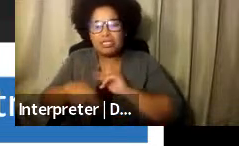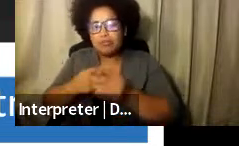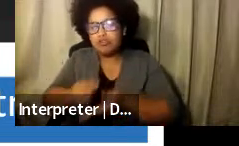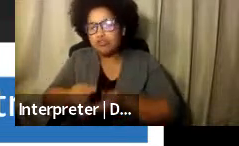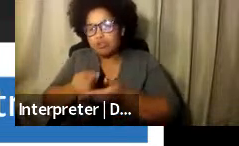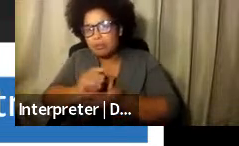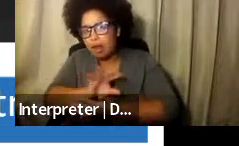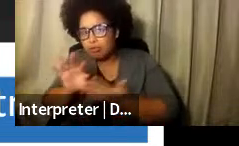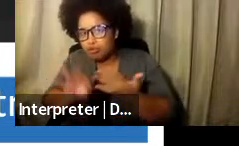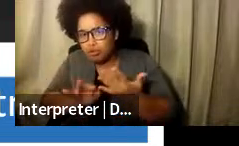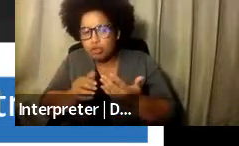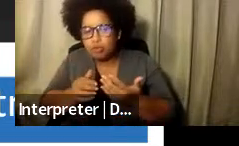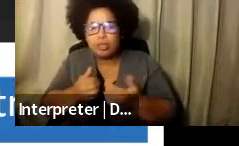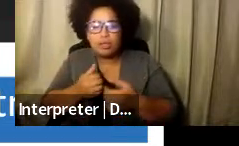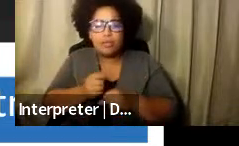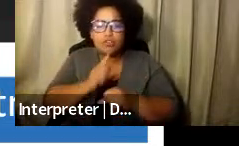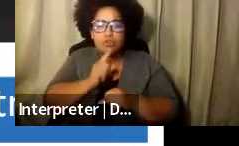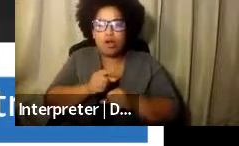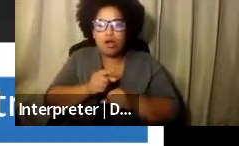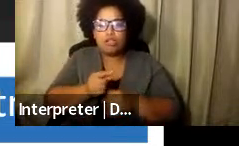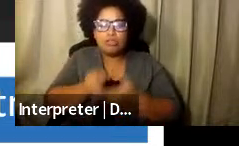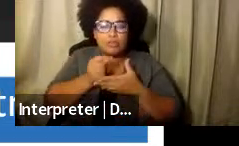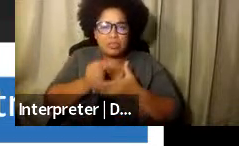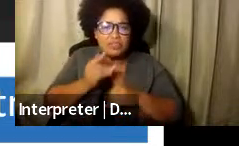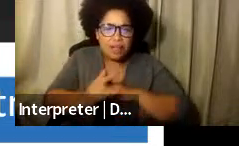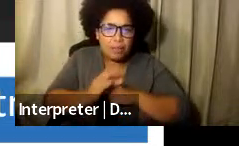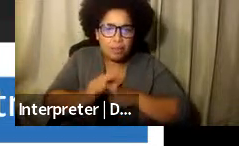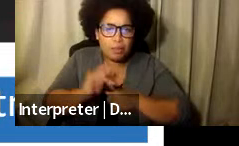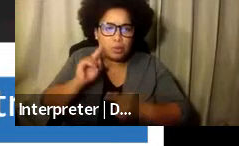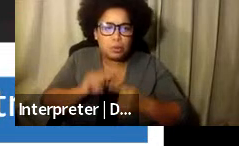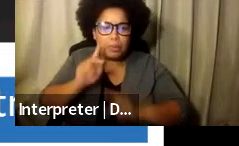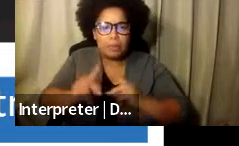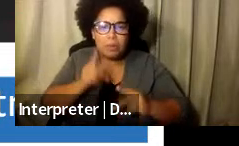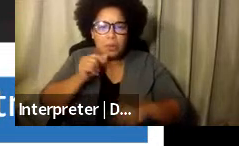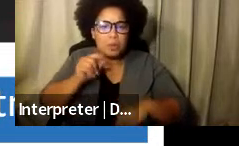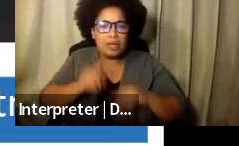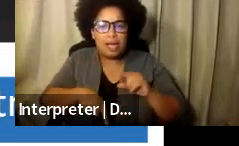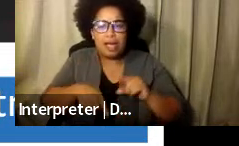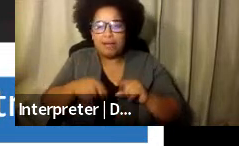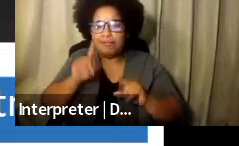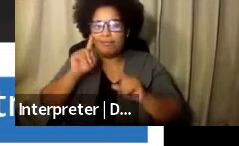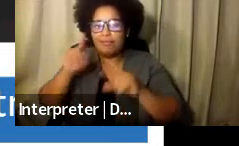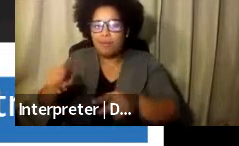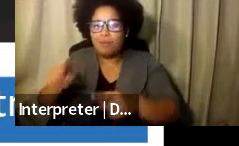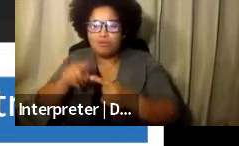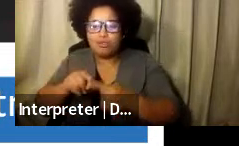on getting treatments more available to people who are not able to get out to a clinic.